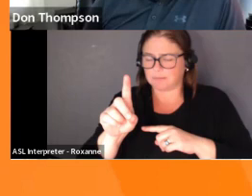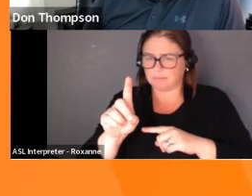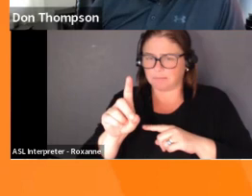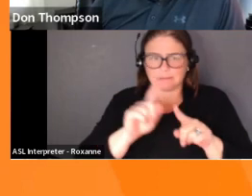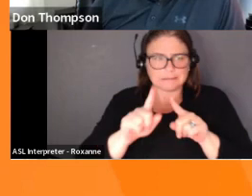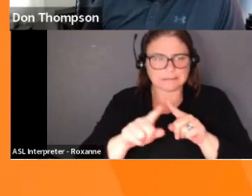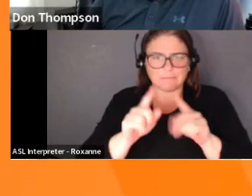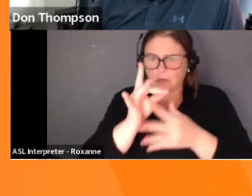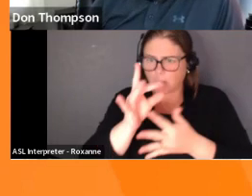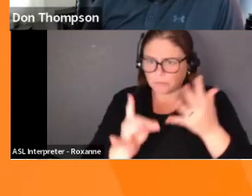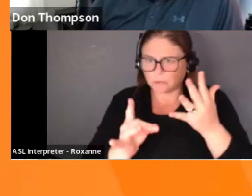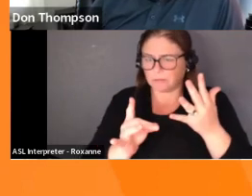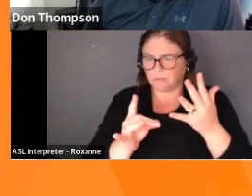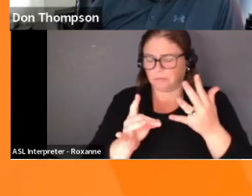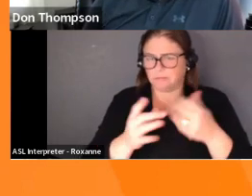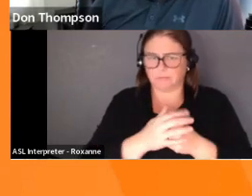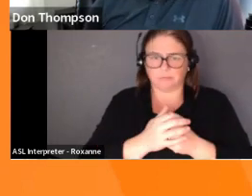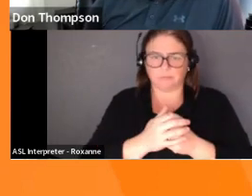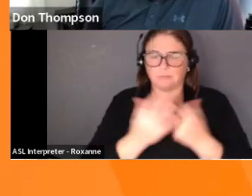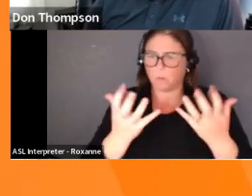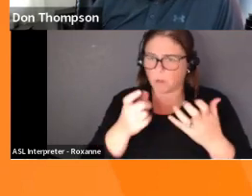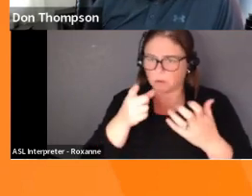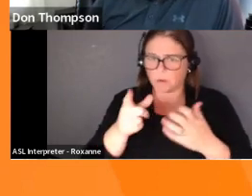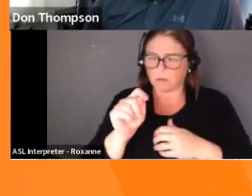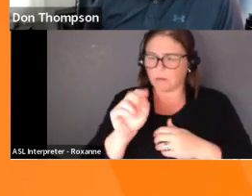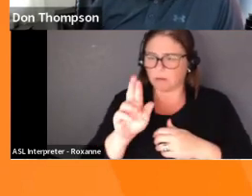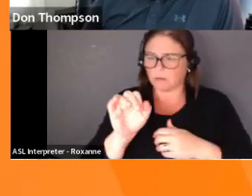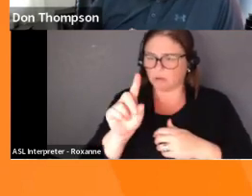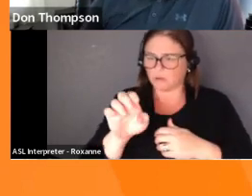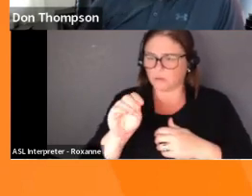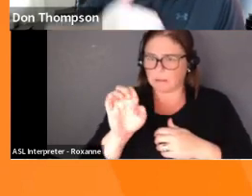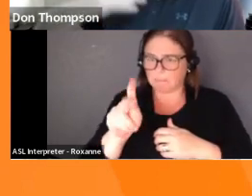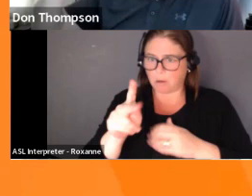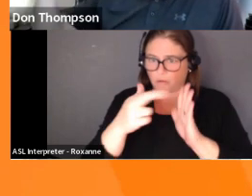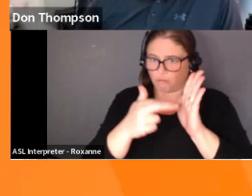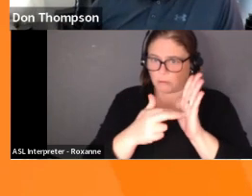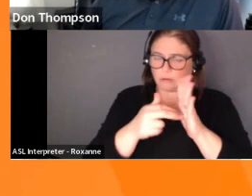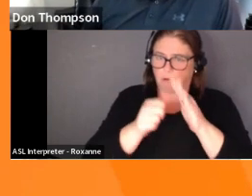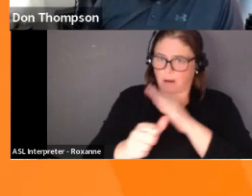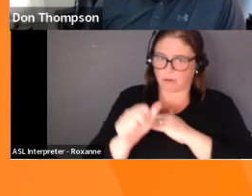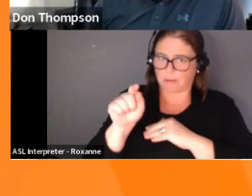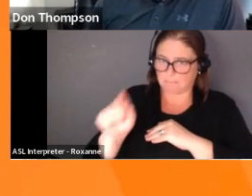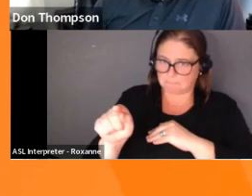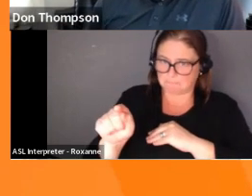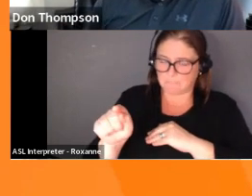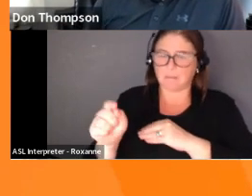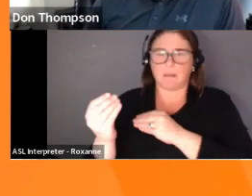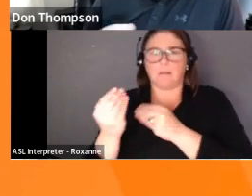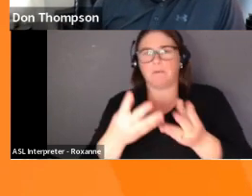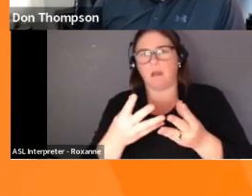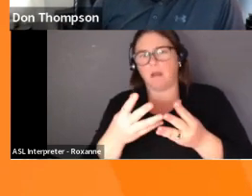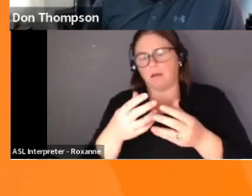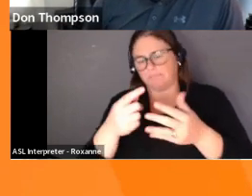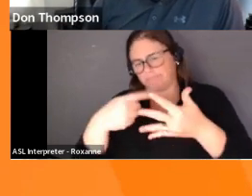platform. They want you to register your trademark with them, and they give you a bunch of extra branded content, which I'll go through.